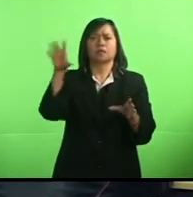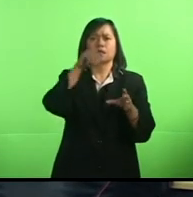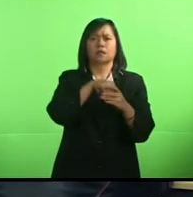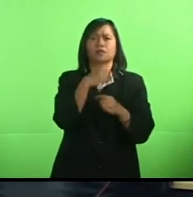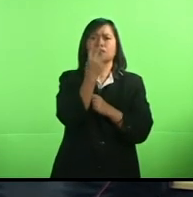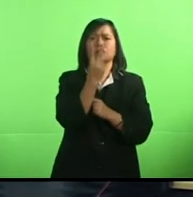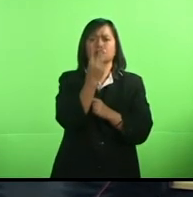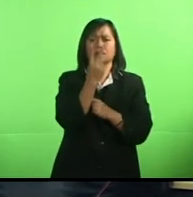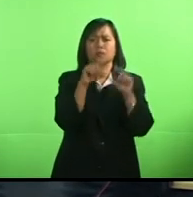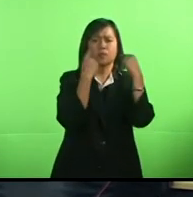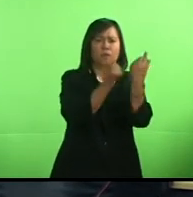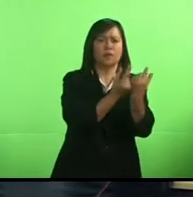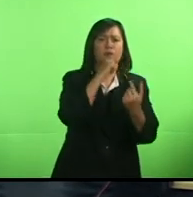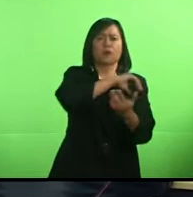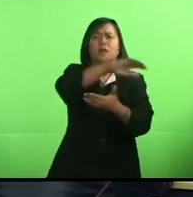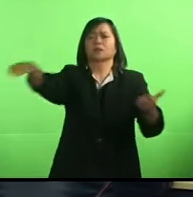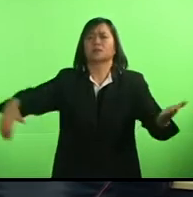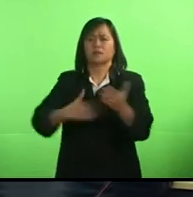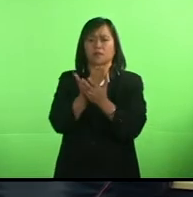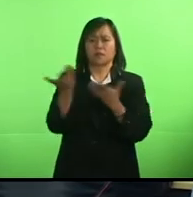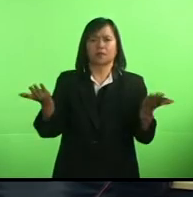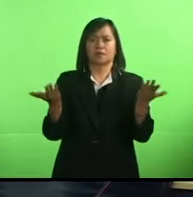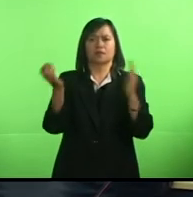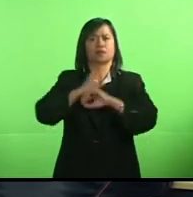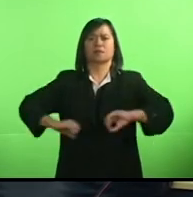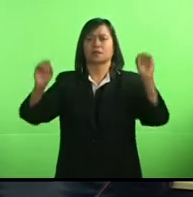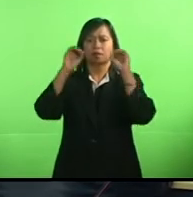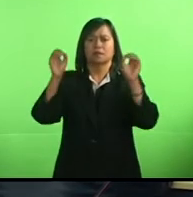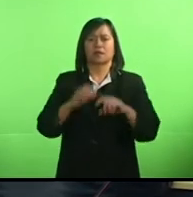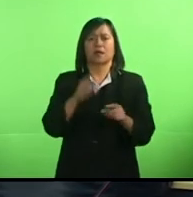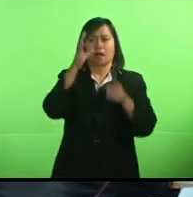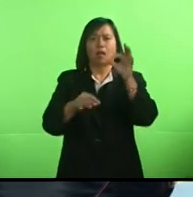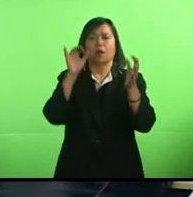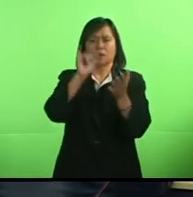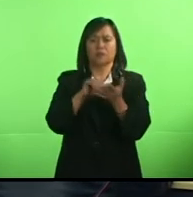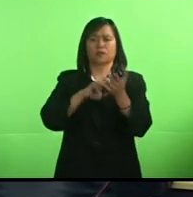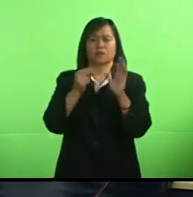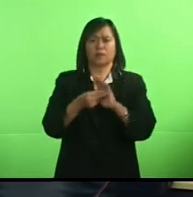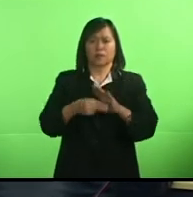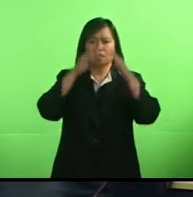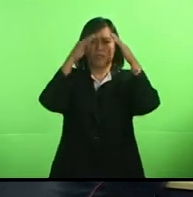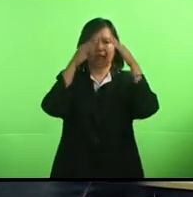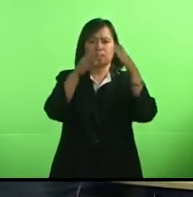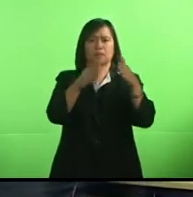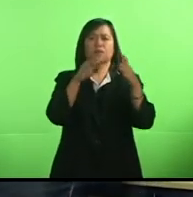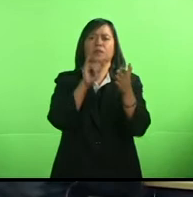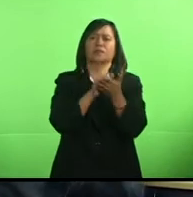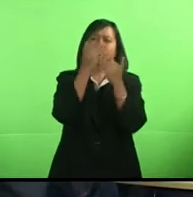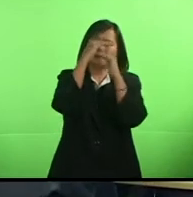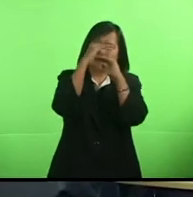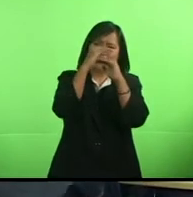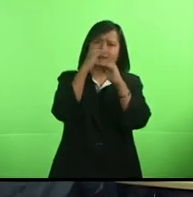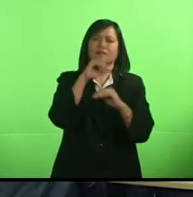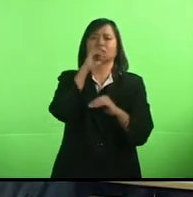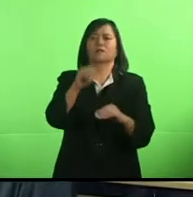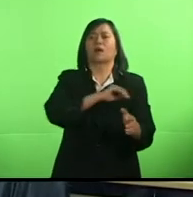the entire group of people that you have identified. If that's the case, if your scope adalah terlalu terbatas,